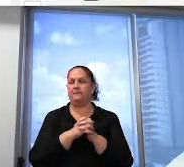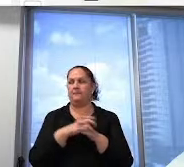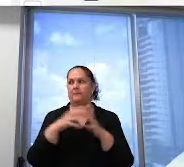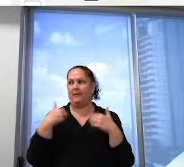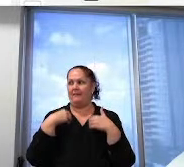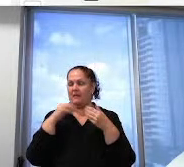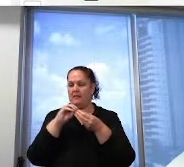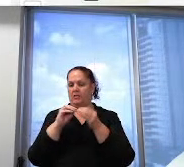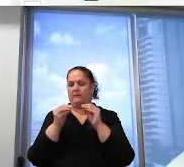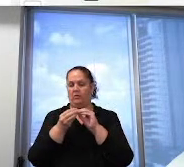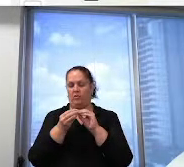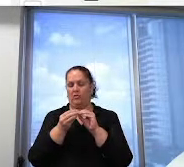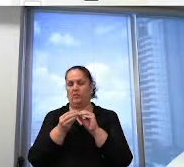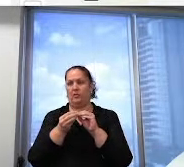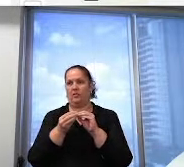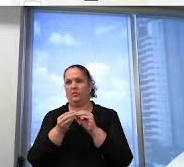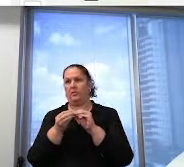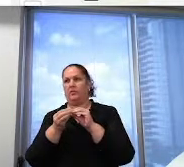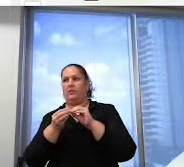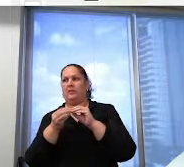is there a number that we could